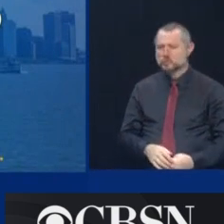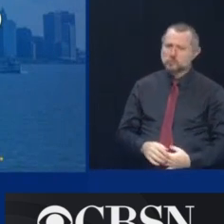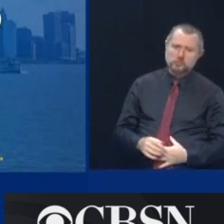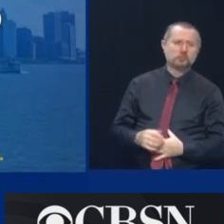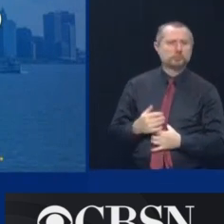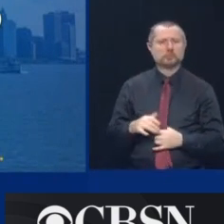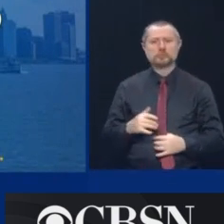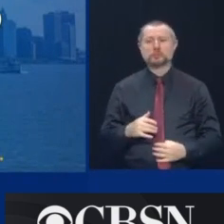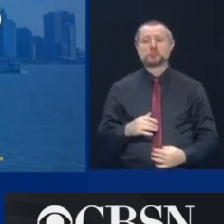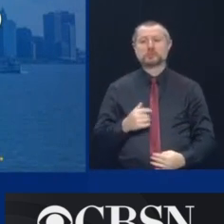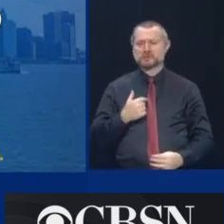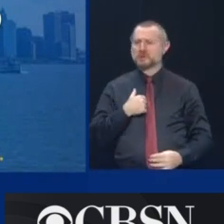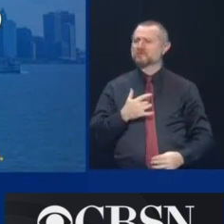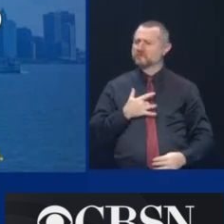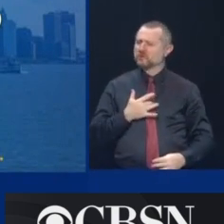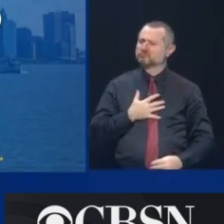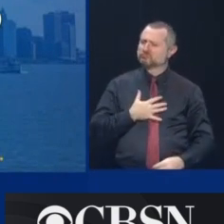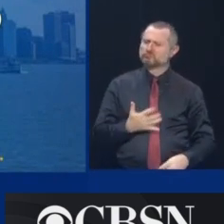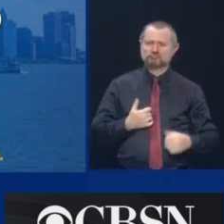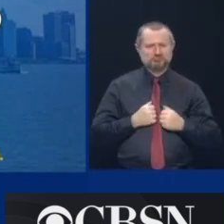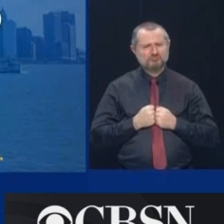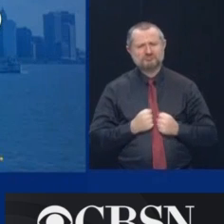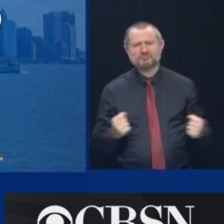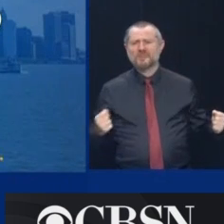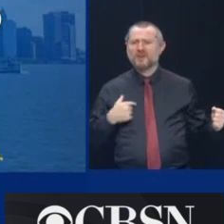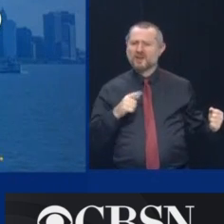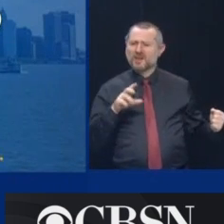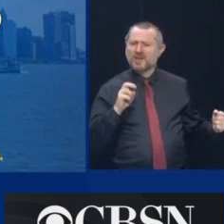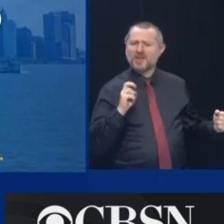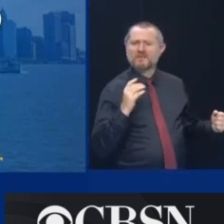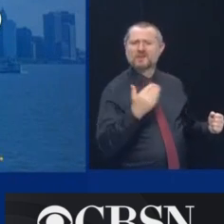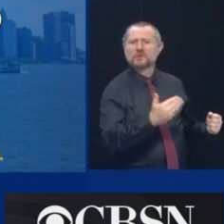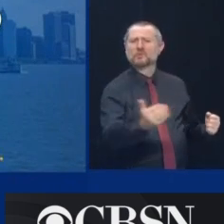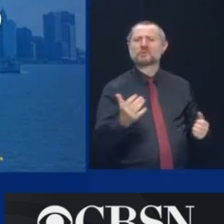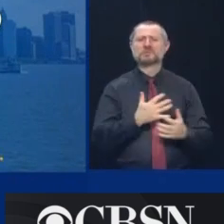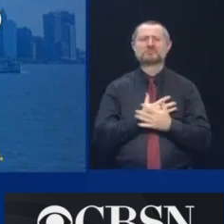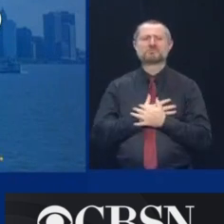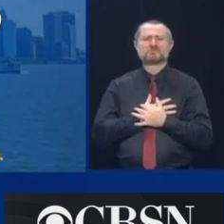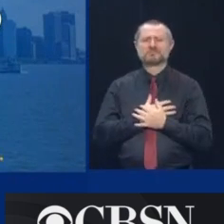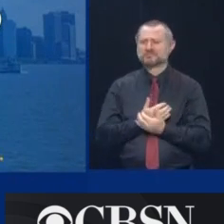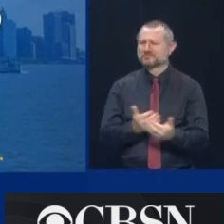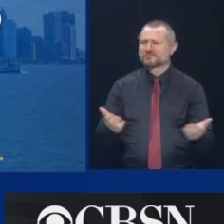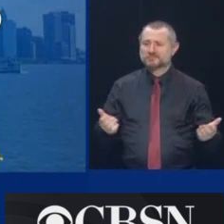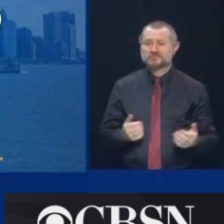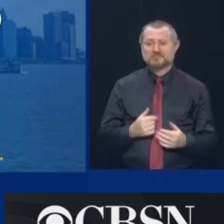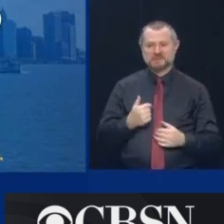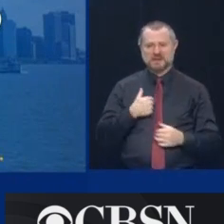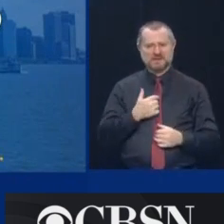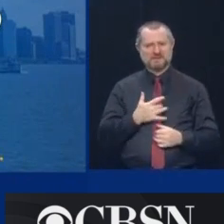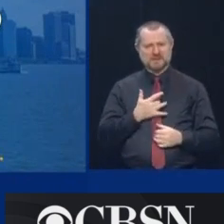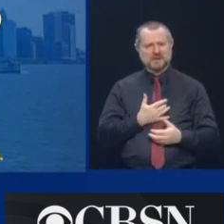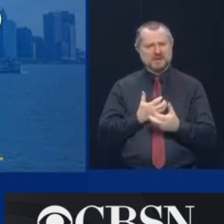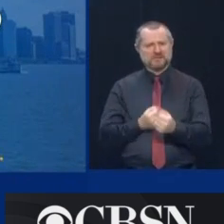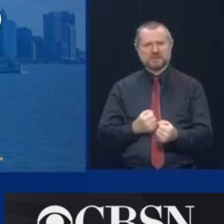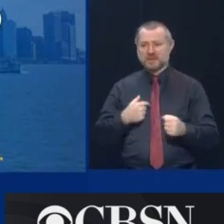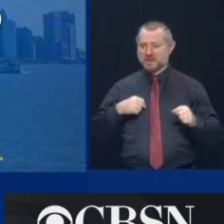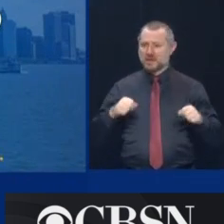to say we love. We're strong enough to say, I love